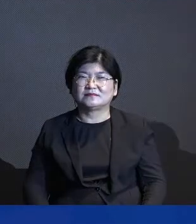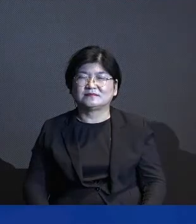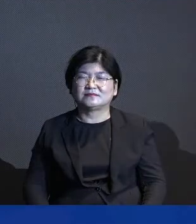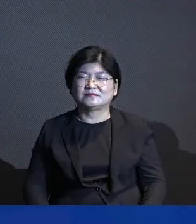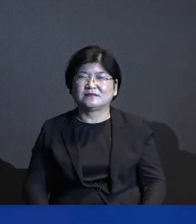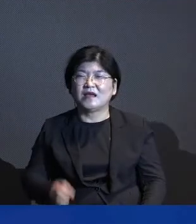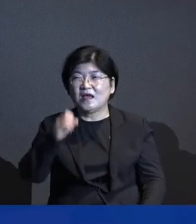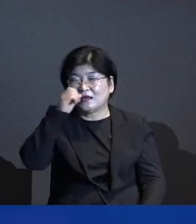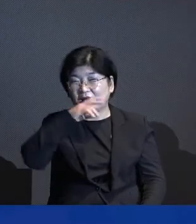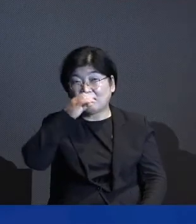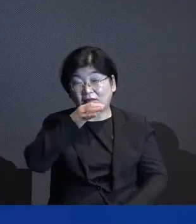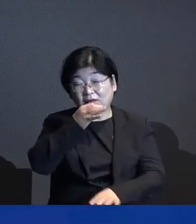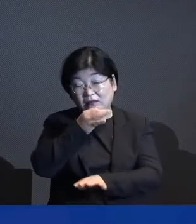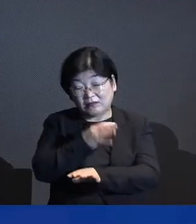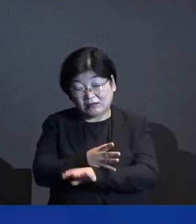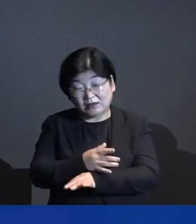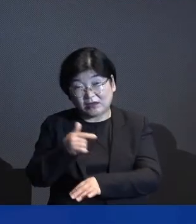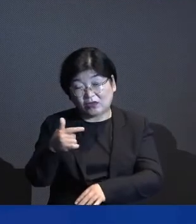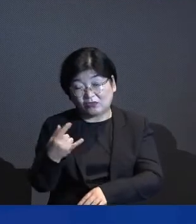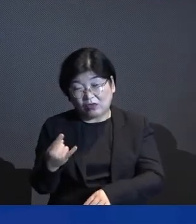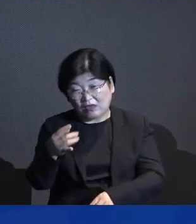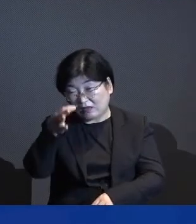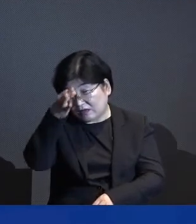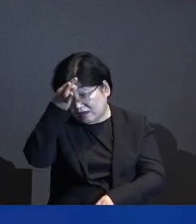suicide. So,